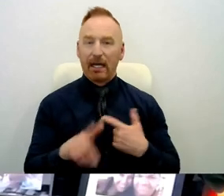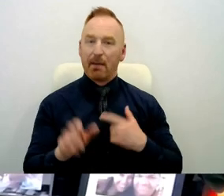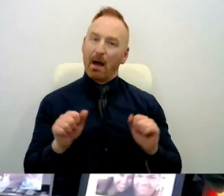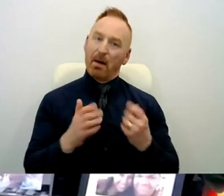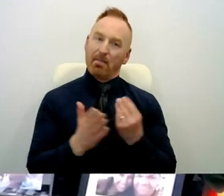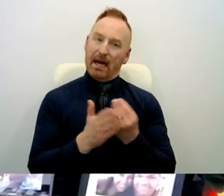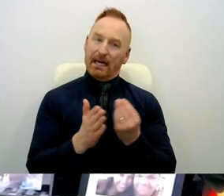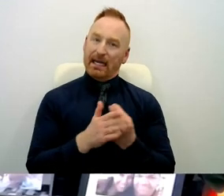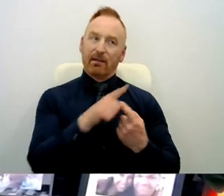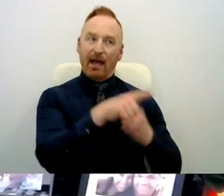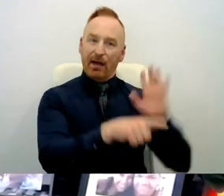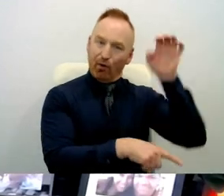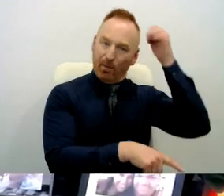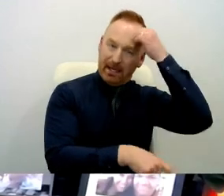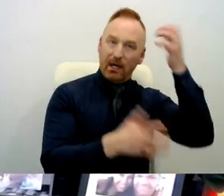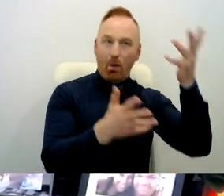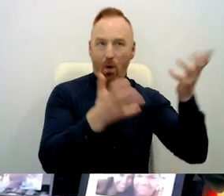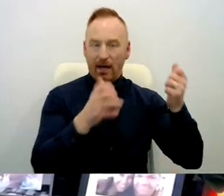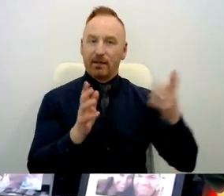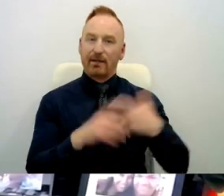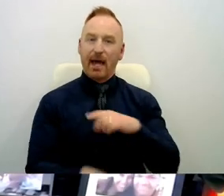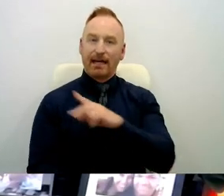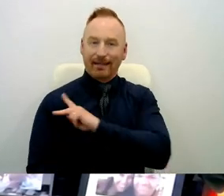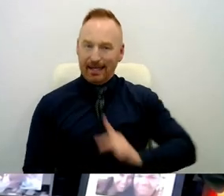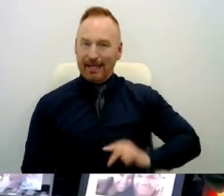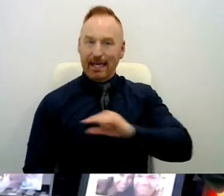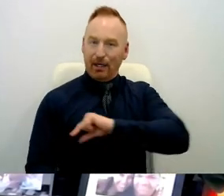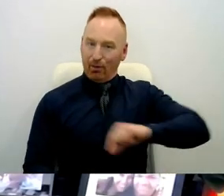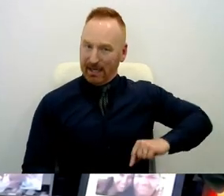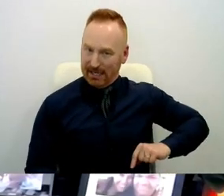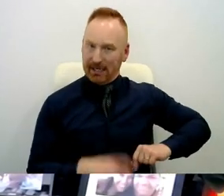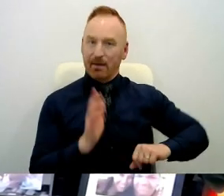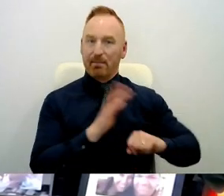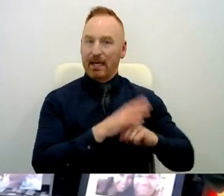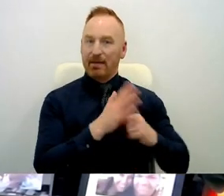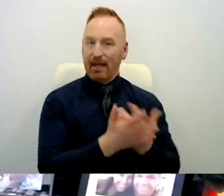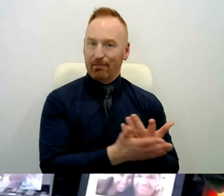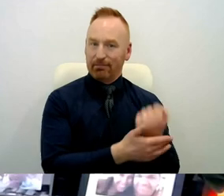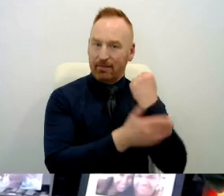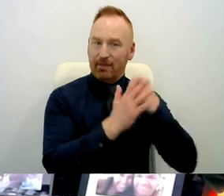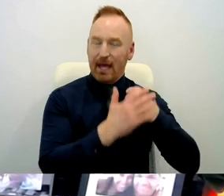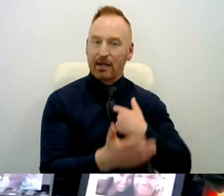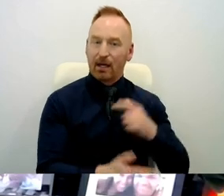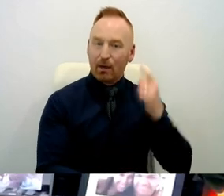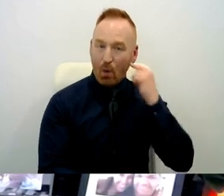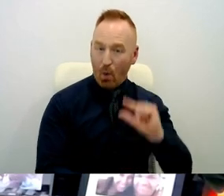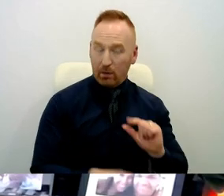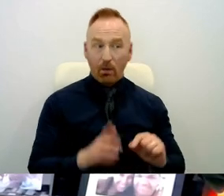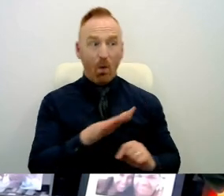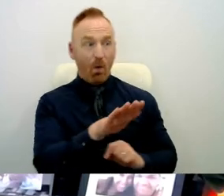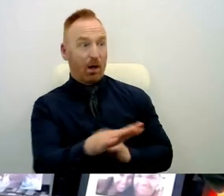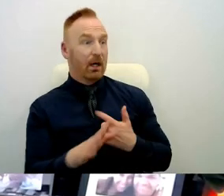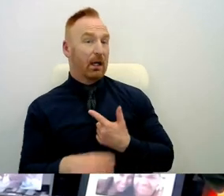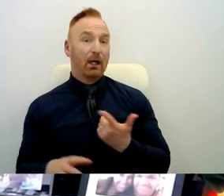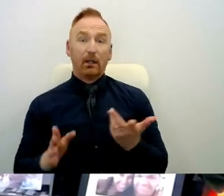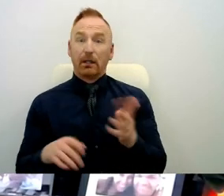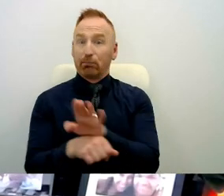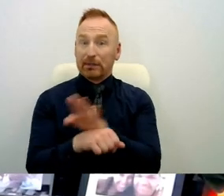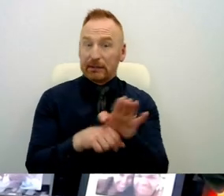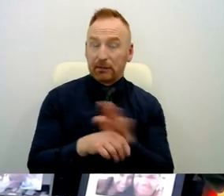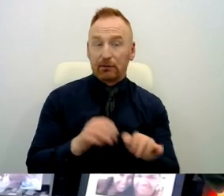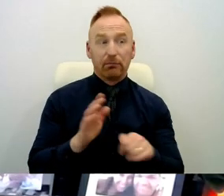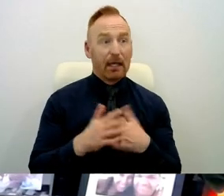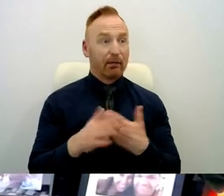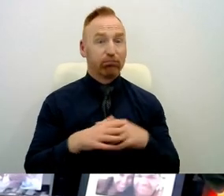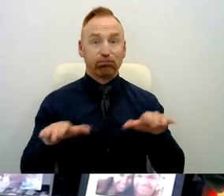fund the activities of European monarchies. It also held another commodity, a source of labor to support commercial activities for